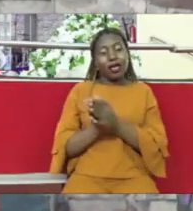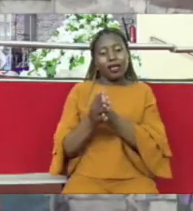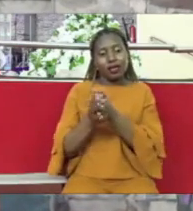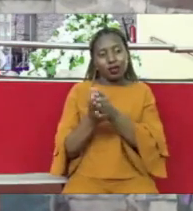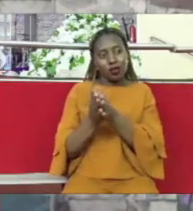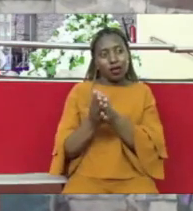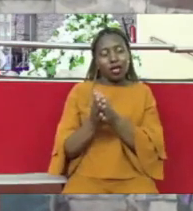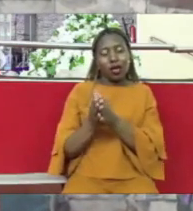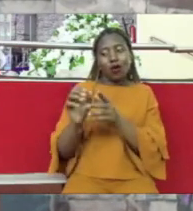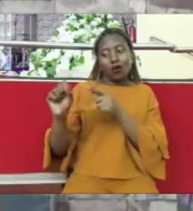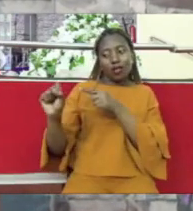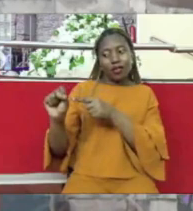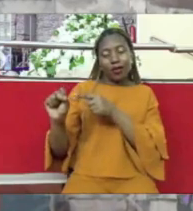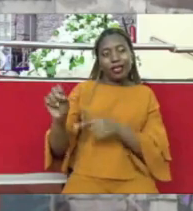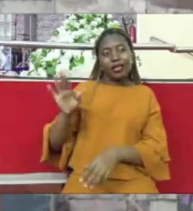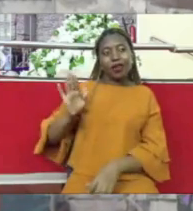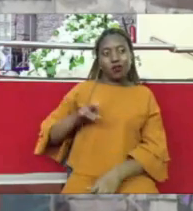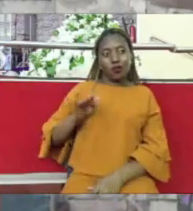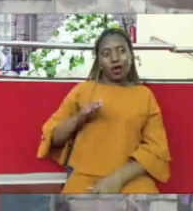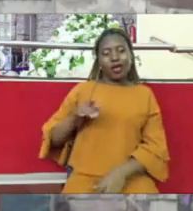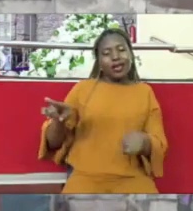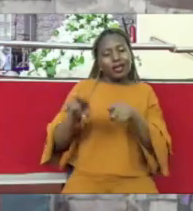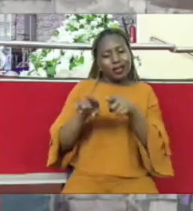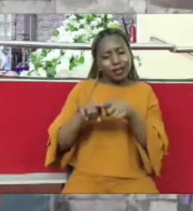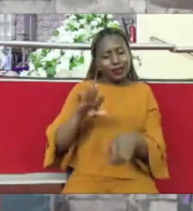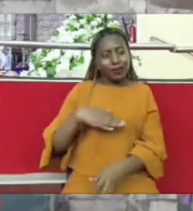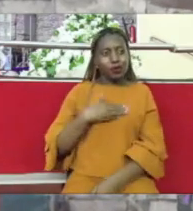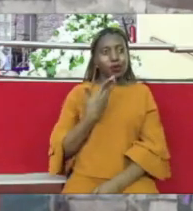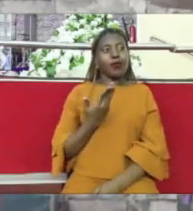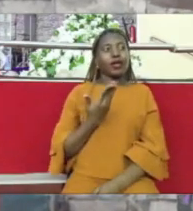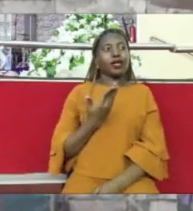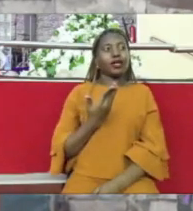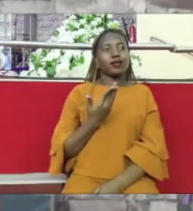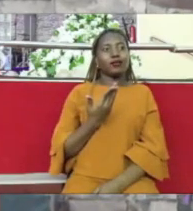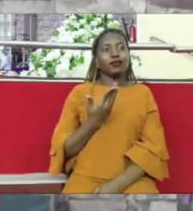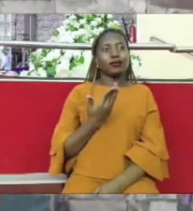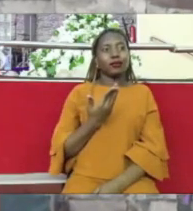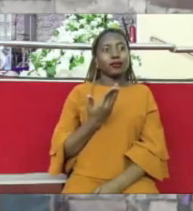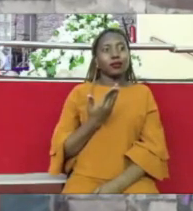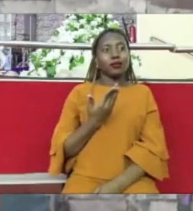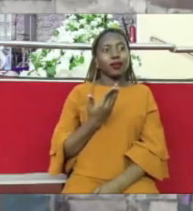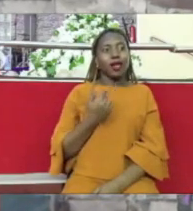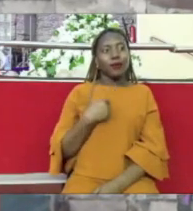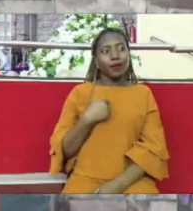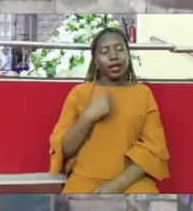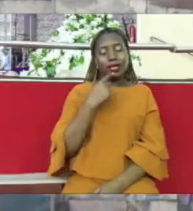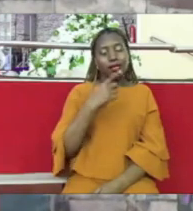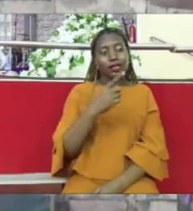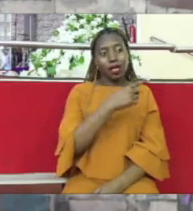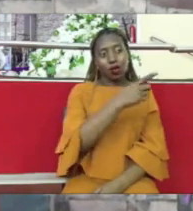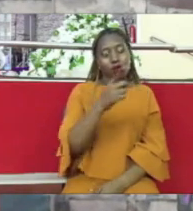resembles mine. I want to tell you, daughter of